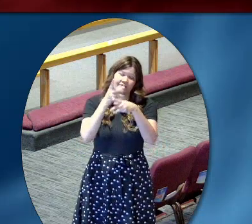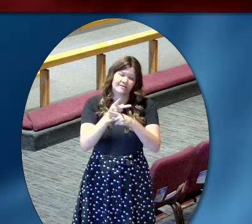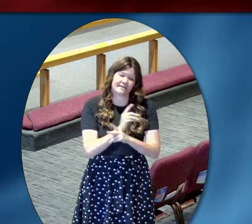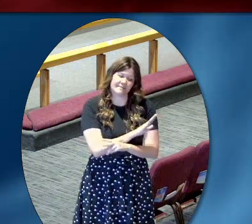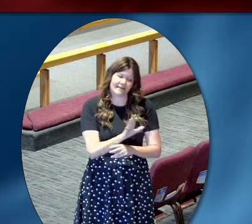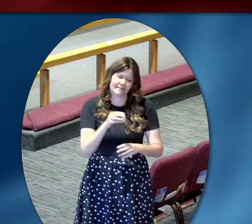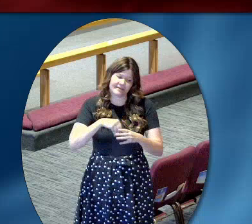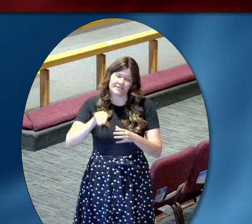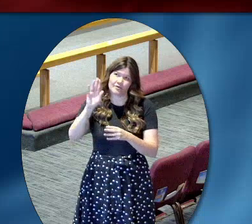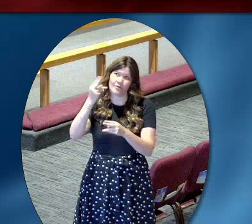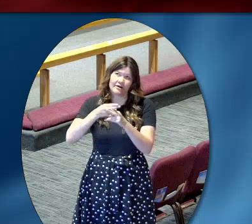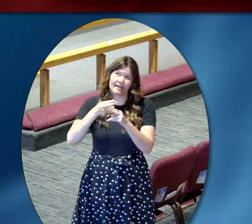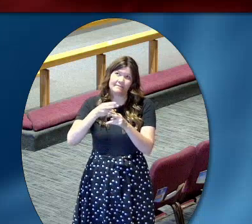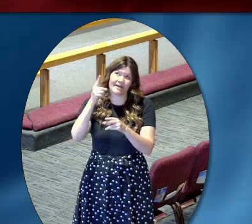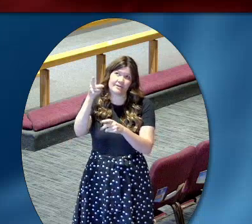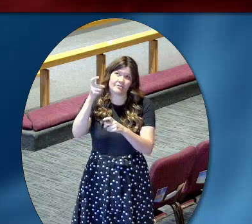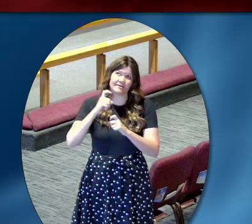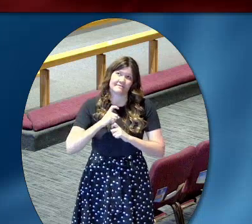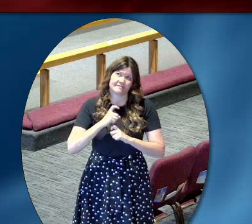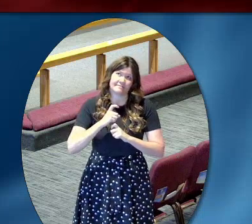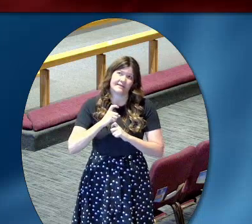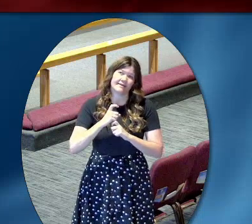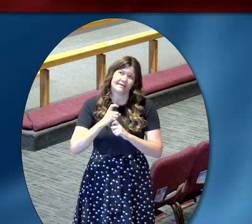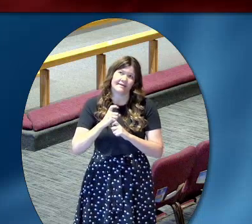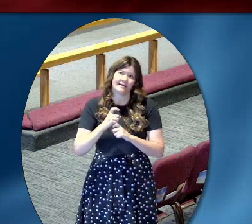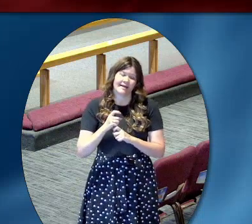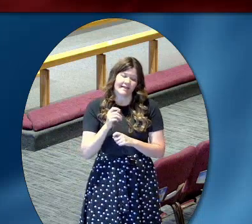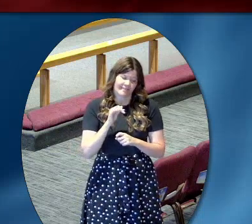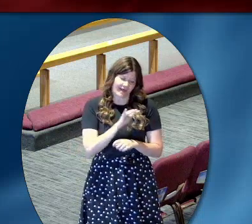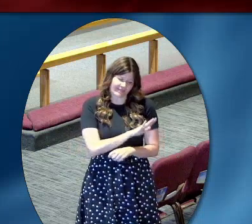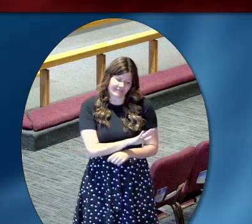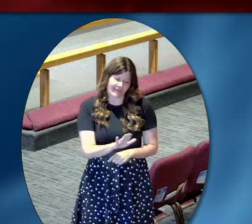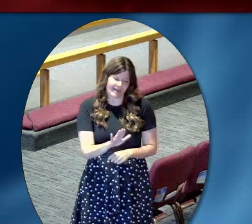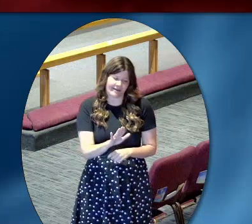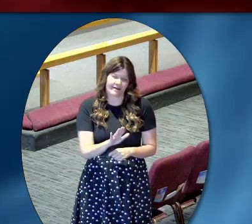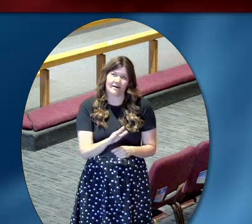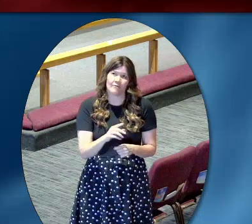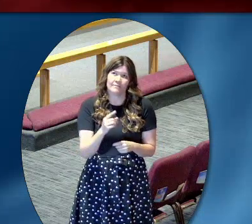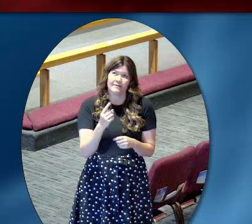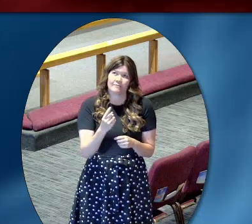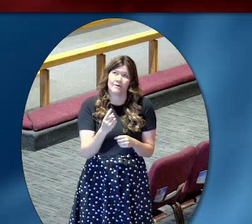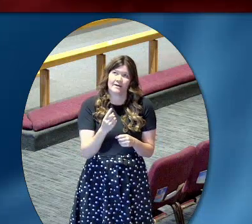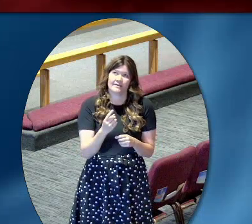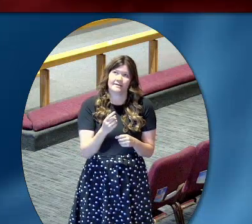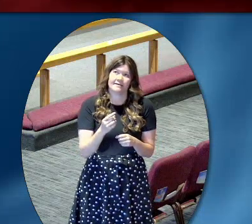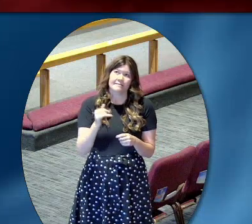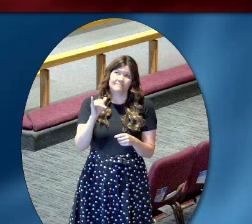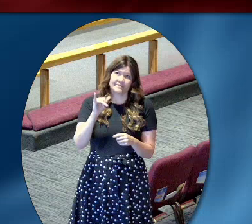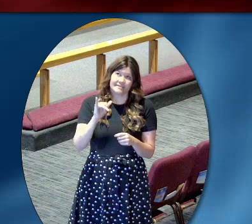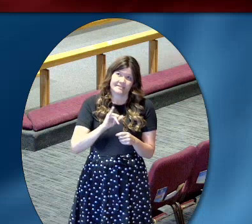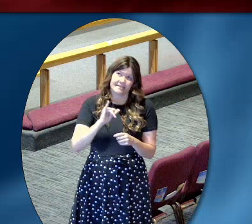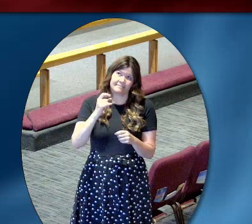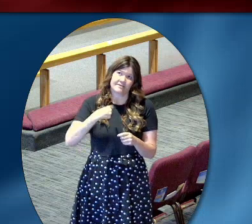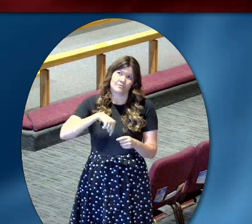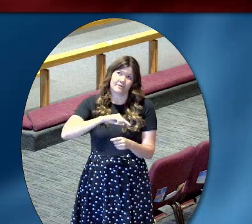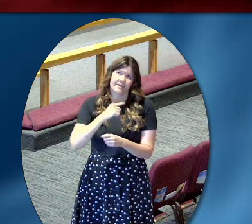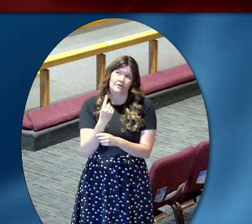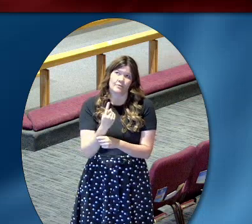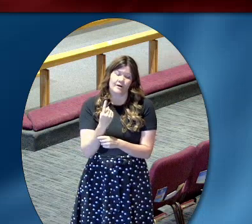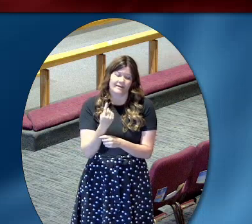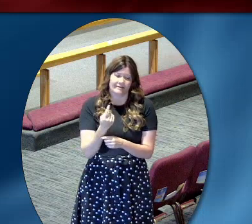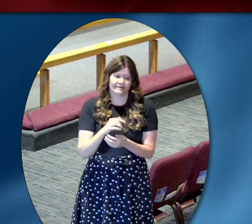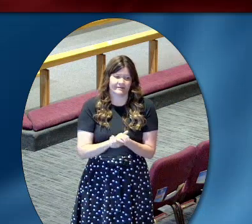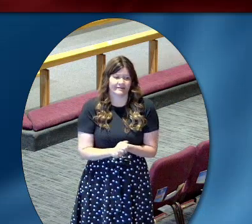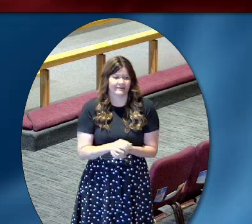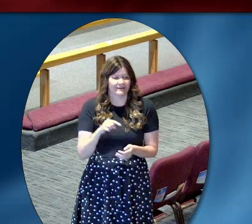your name, which you have given me, that they may be one, even as we are one. This